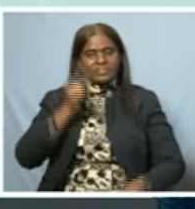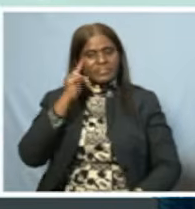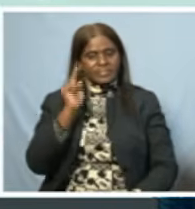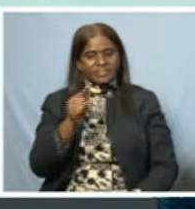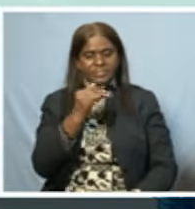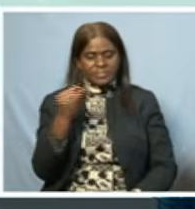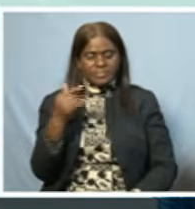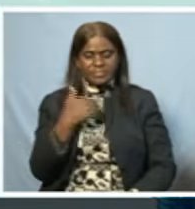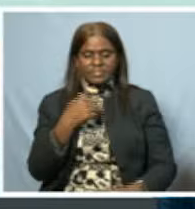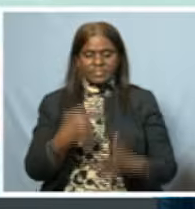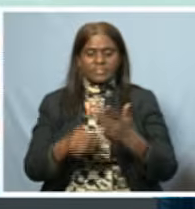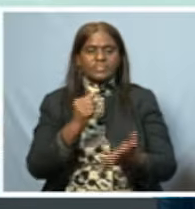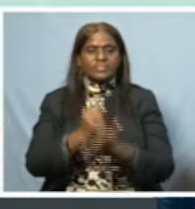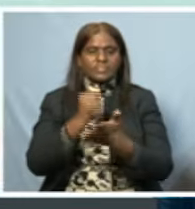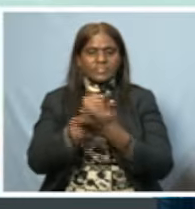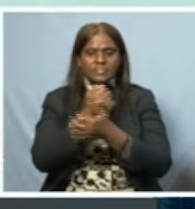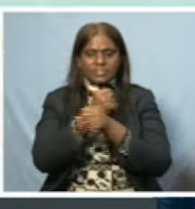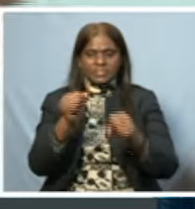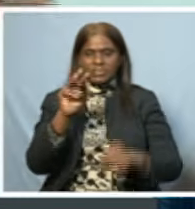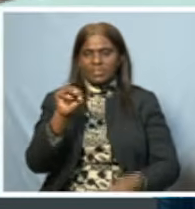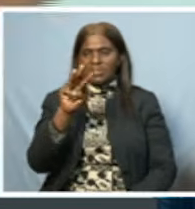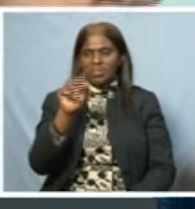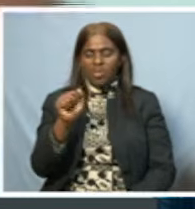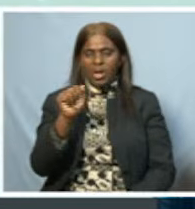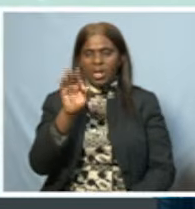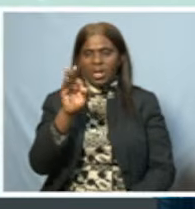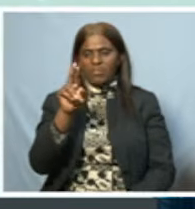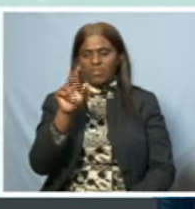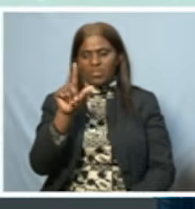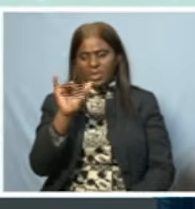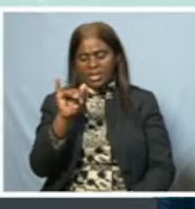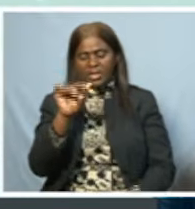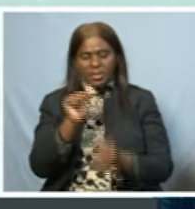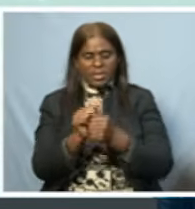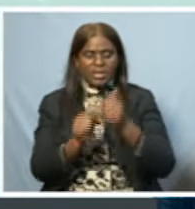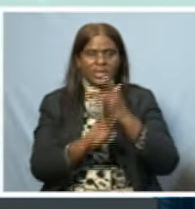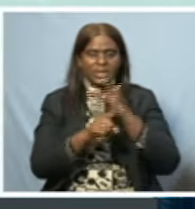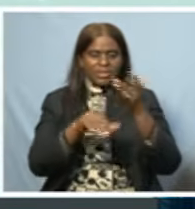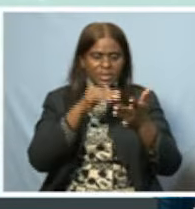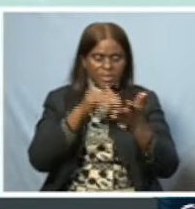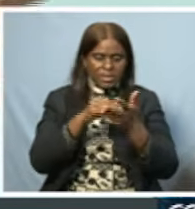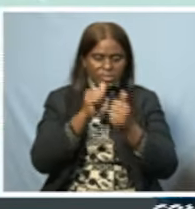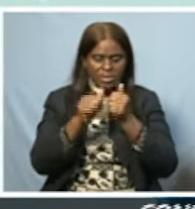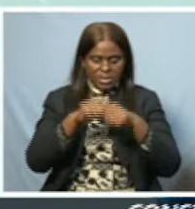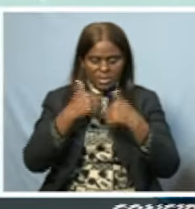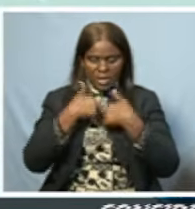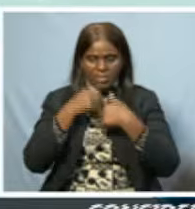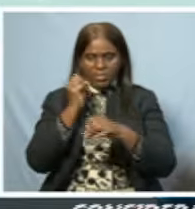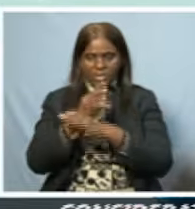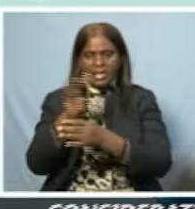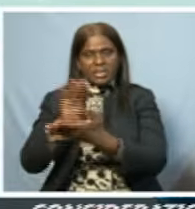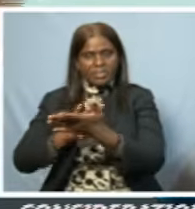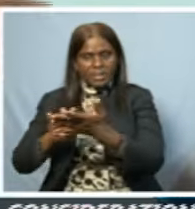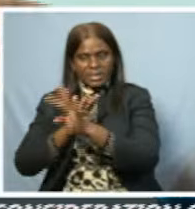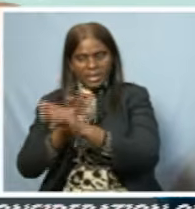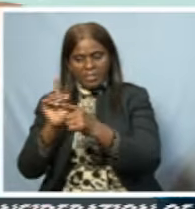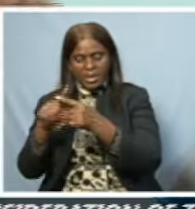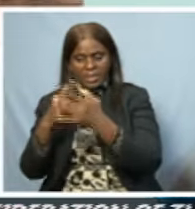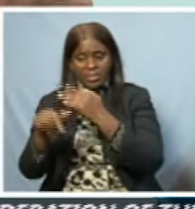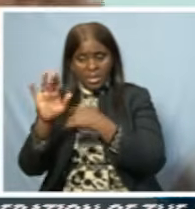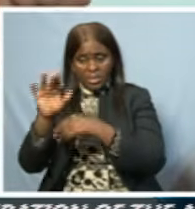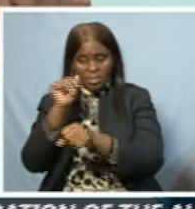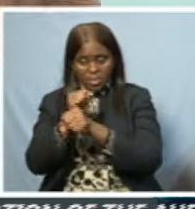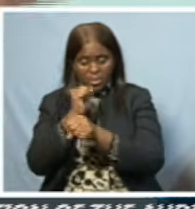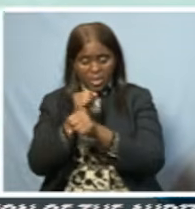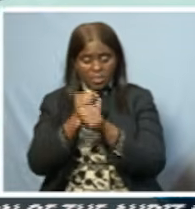has been addressed at Mwamfurian Town Center, where we have put up already the dumping base. But the works that are